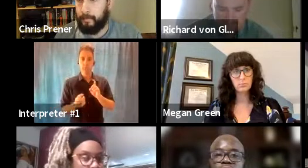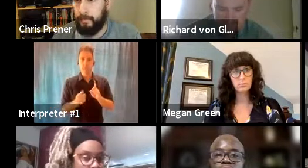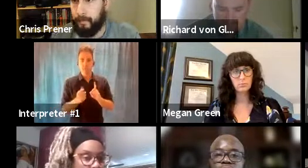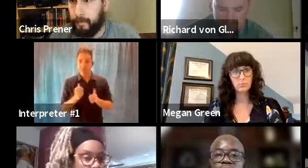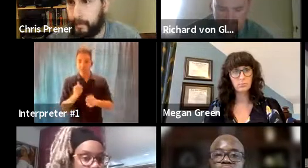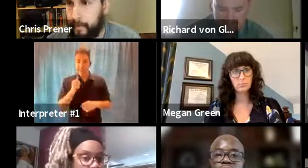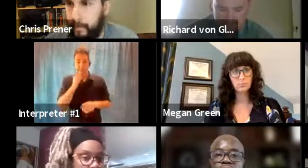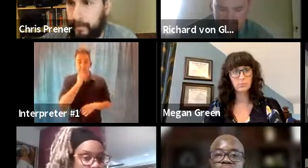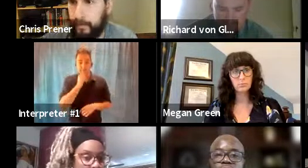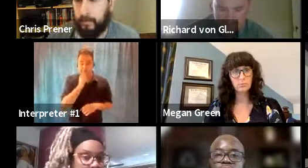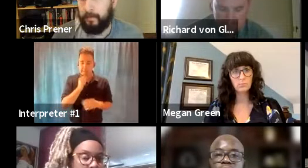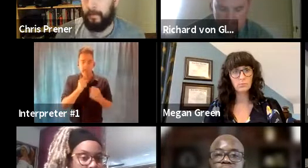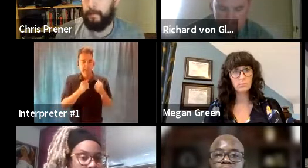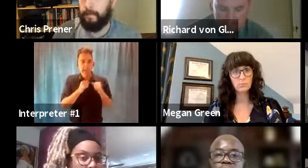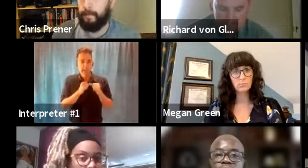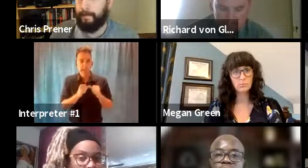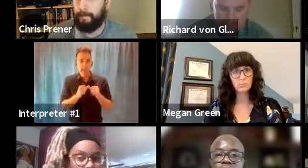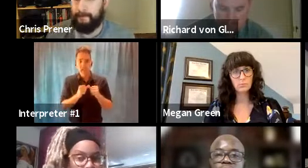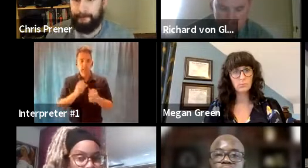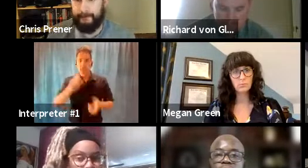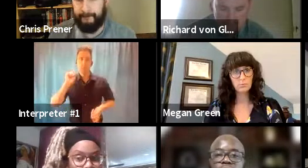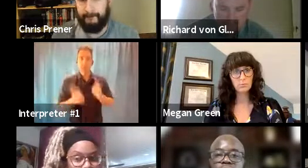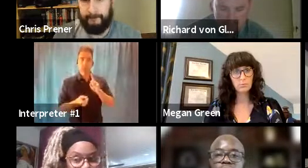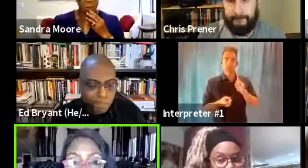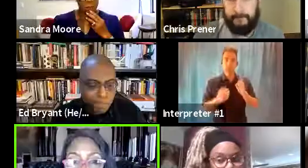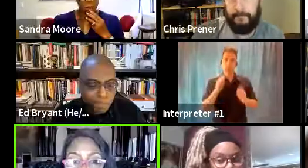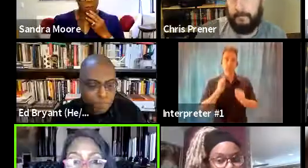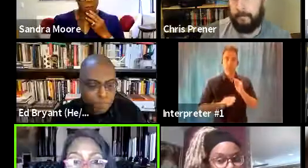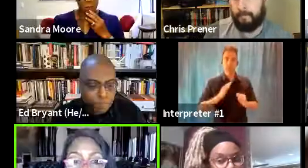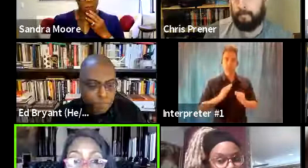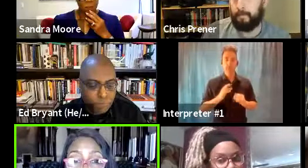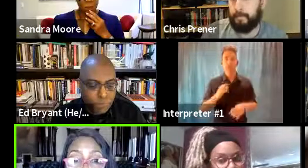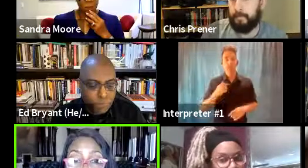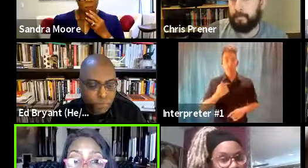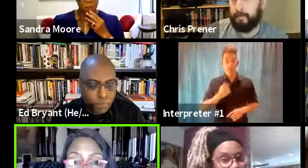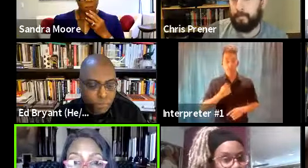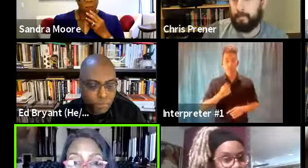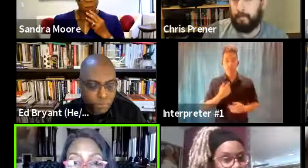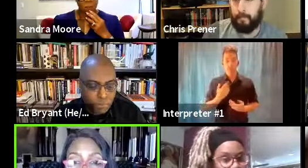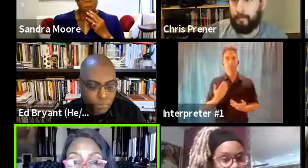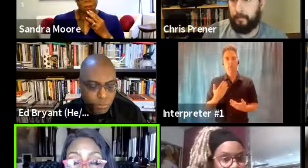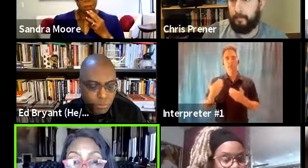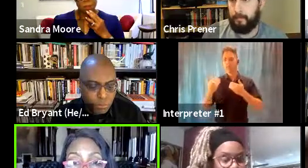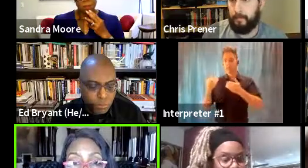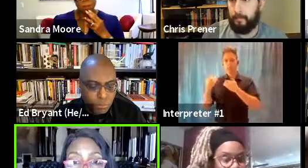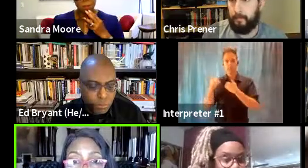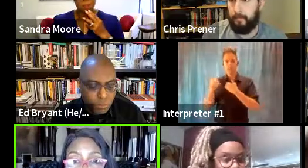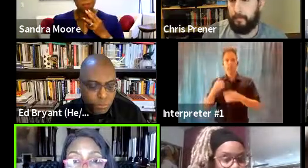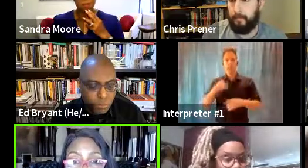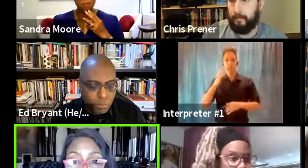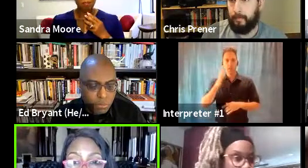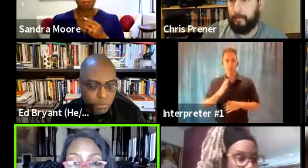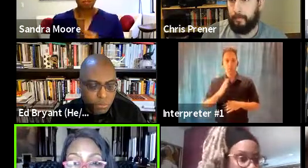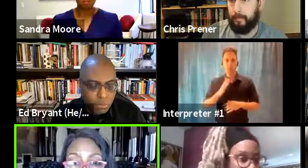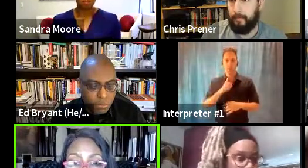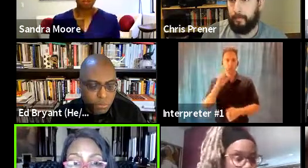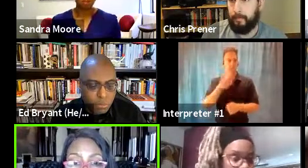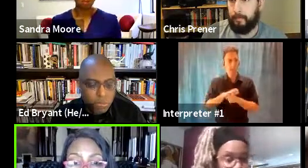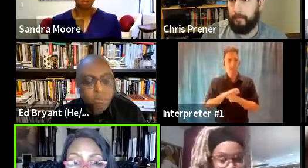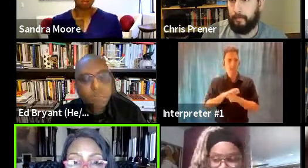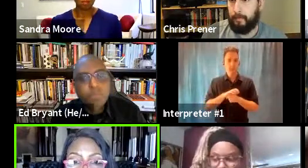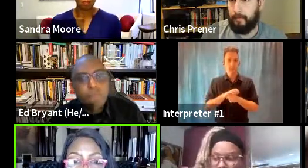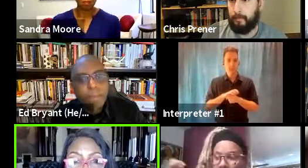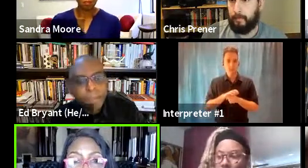status quo. I am committed to investing these funds in line with the community's priorities for maximum